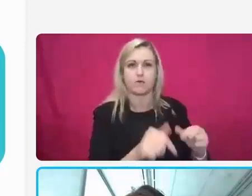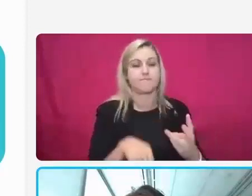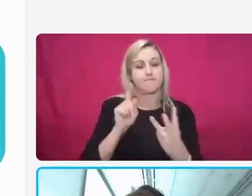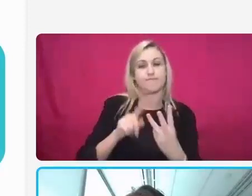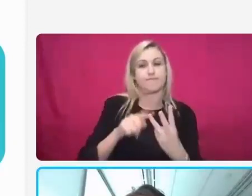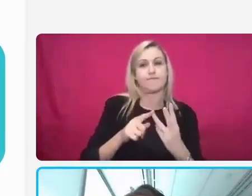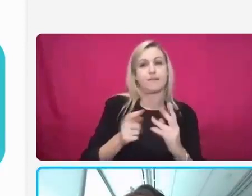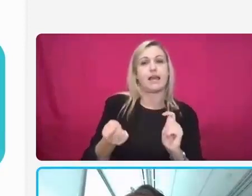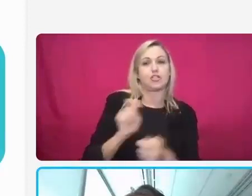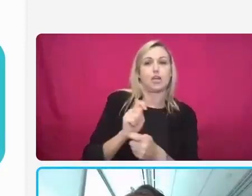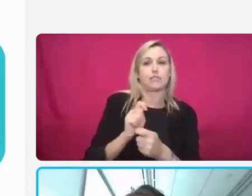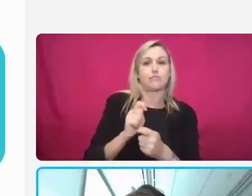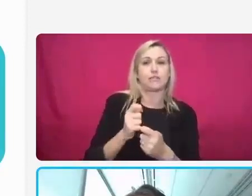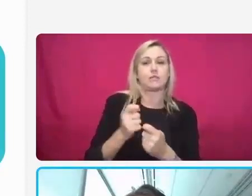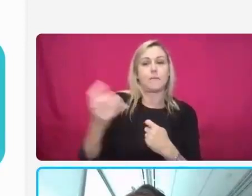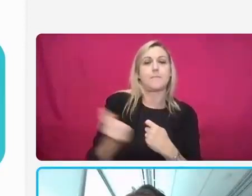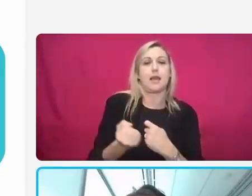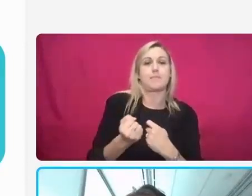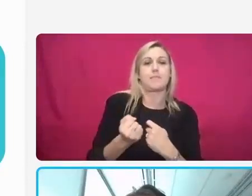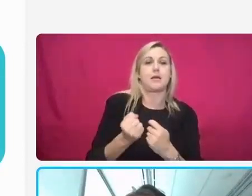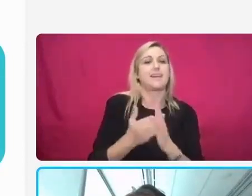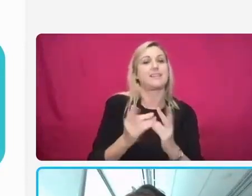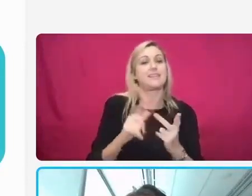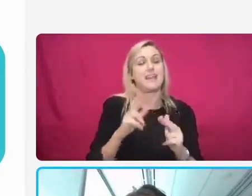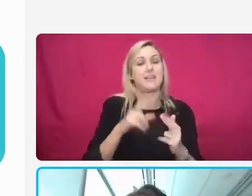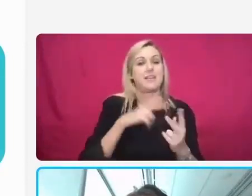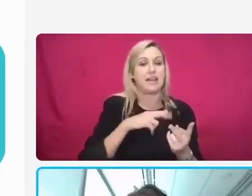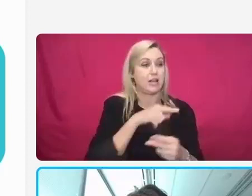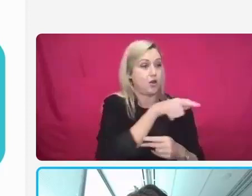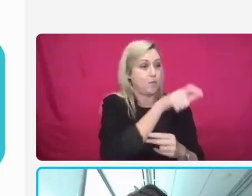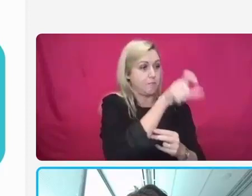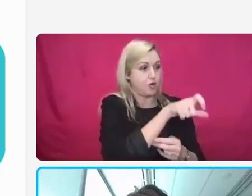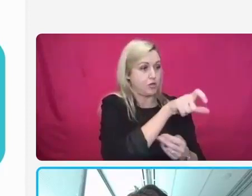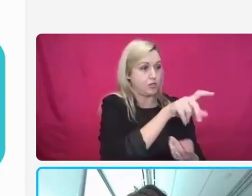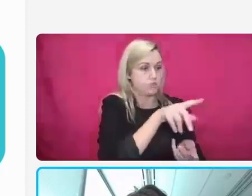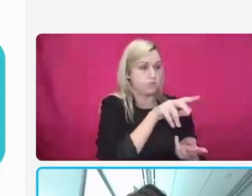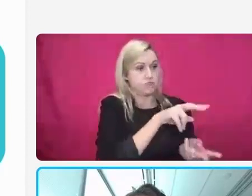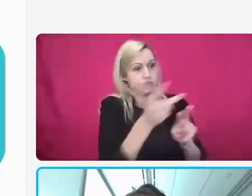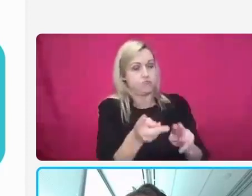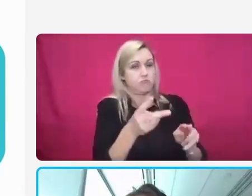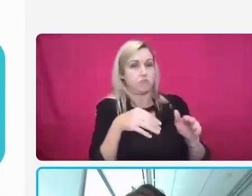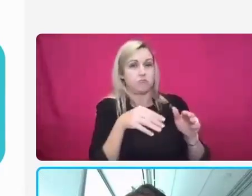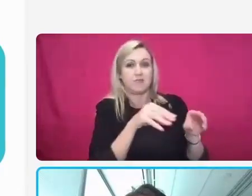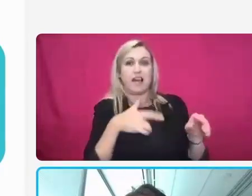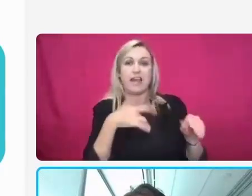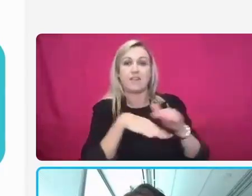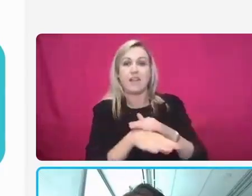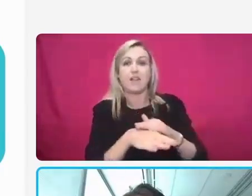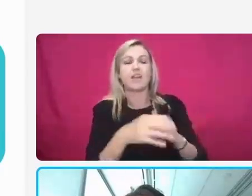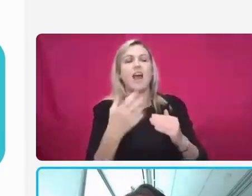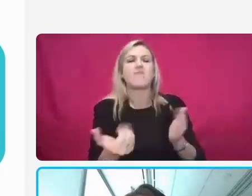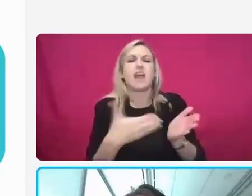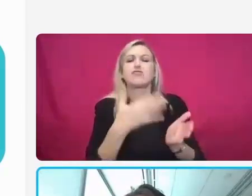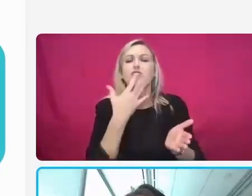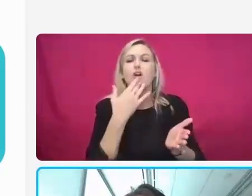residents. This is to cover the extra costs associated with transitioning a resident into a facility. The variable and fixed